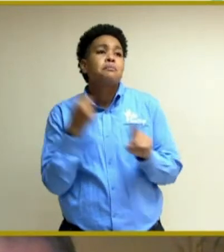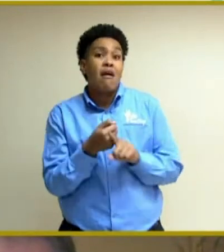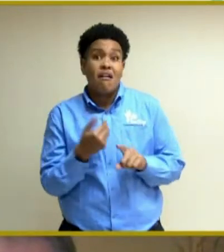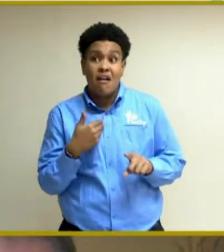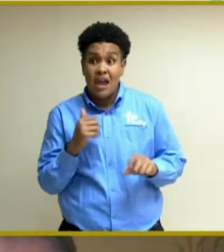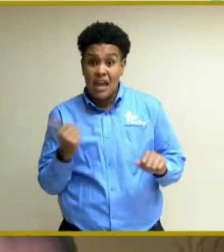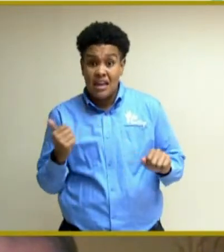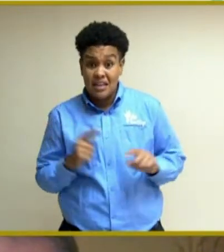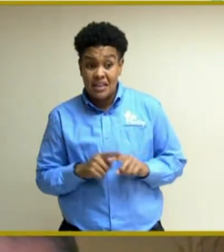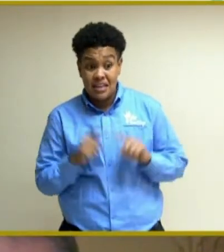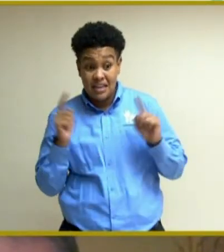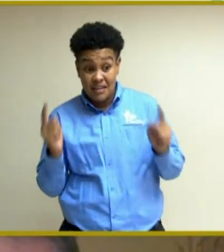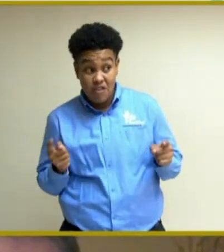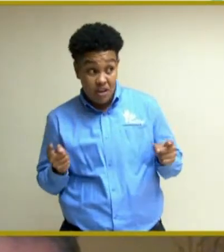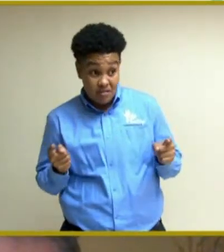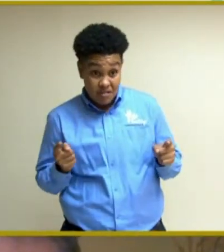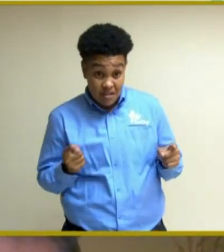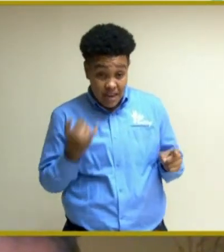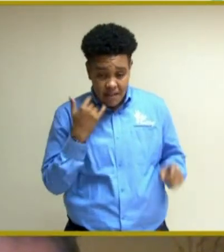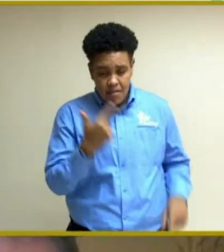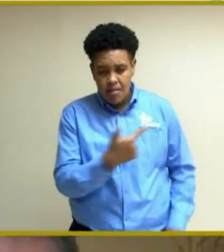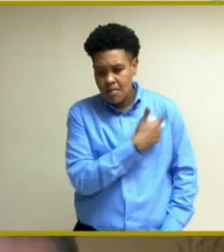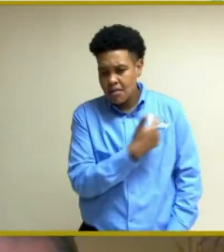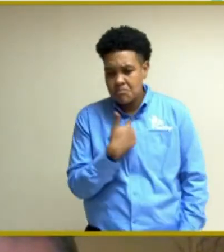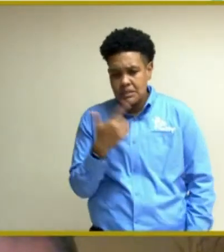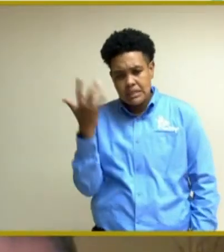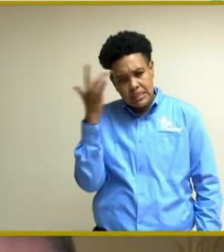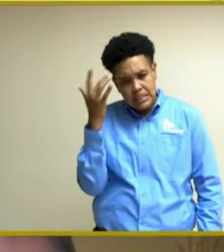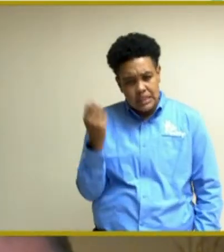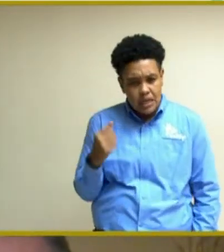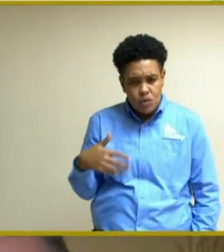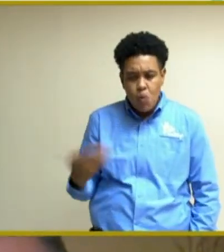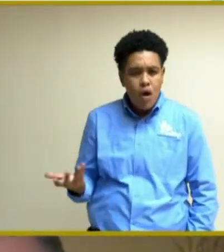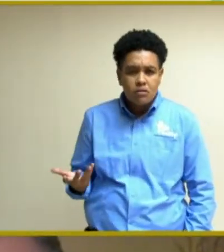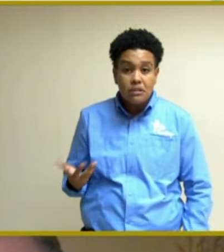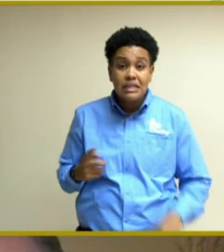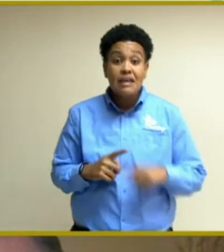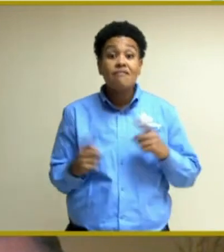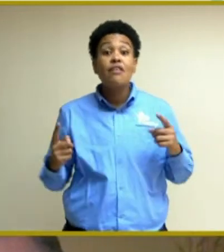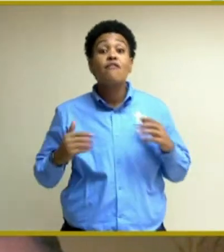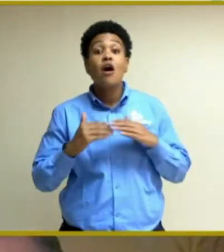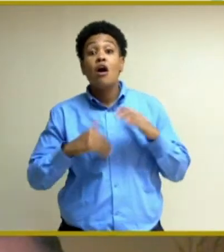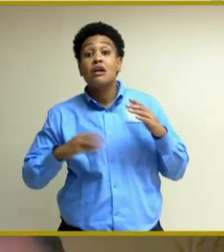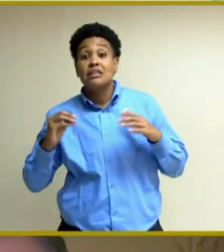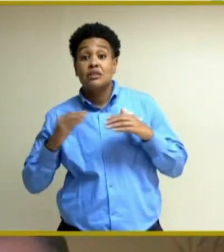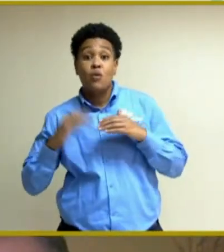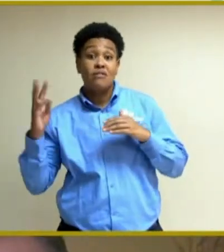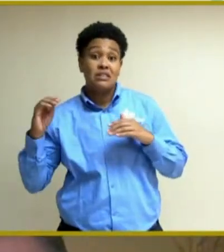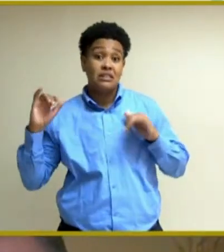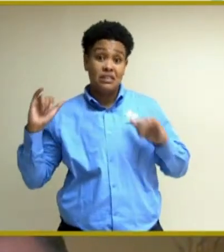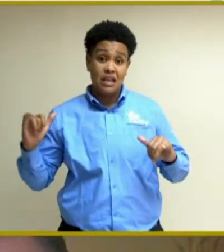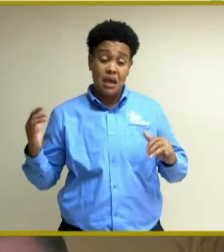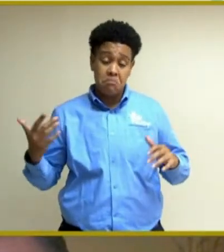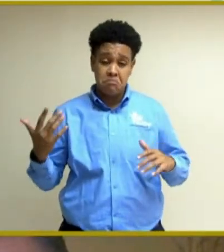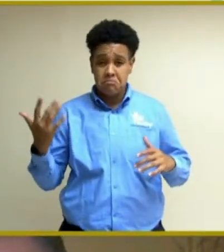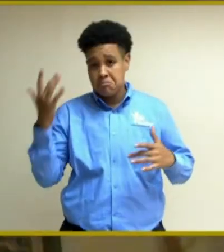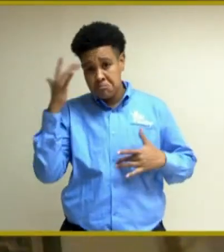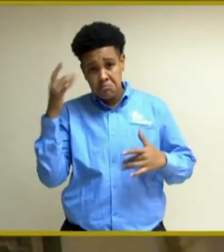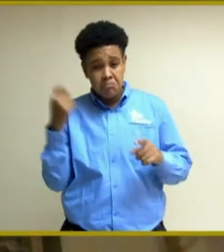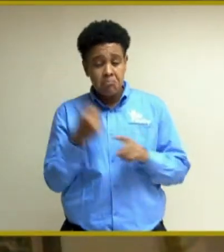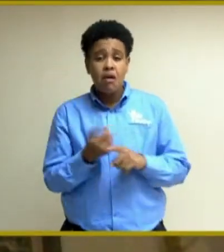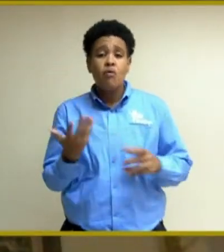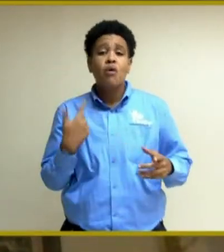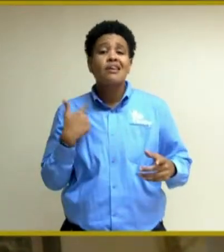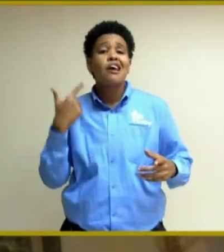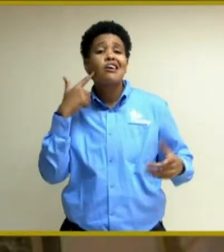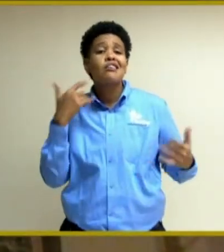any different from anybody else? They're under 60s in terms of the vaccine. Well, Minister, from what I've